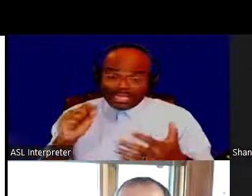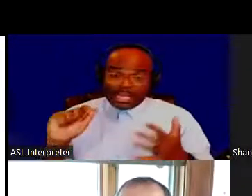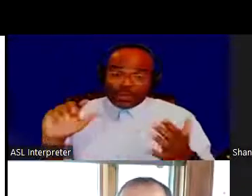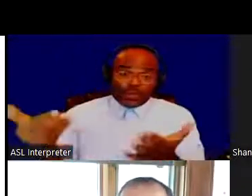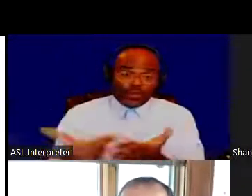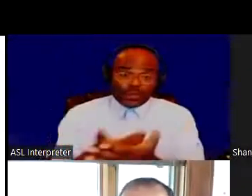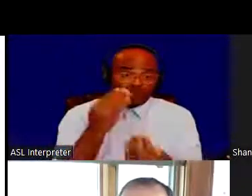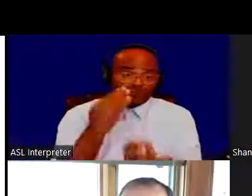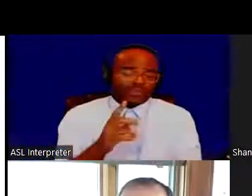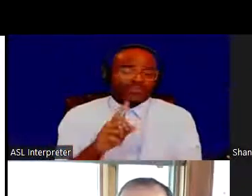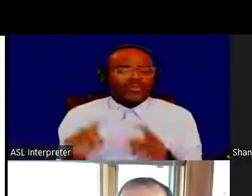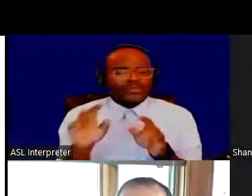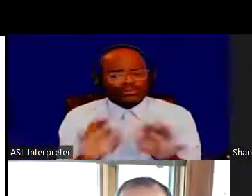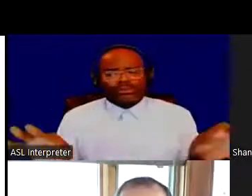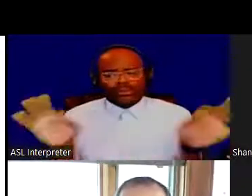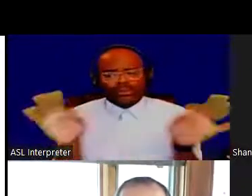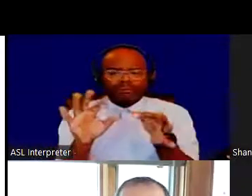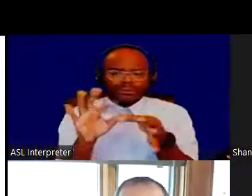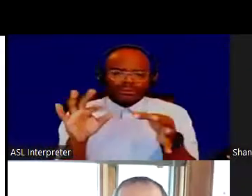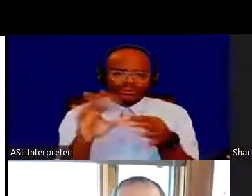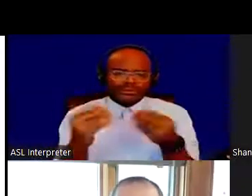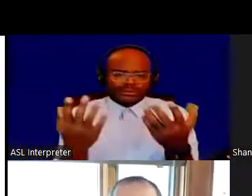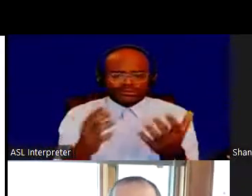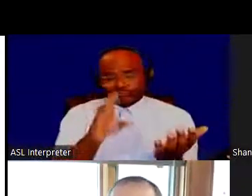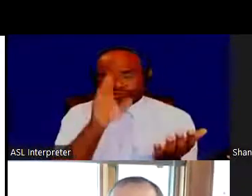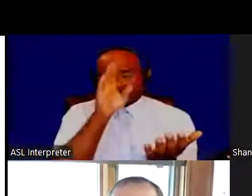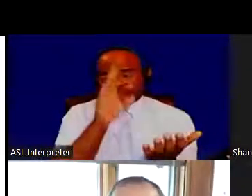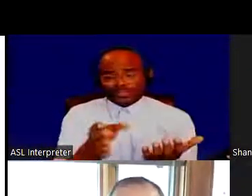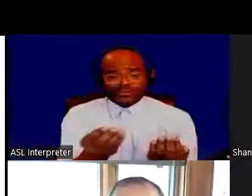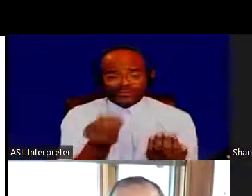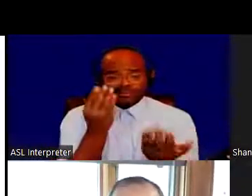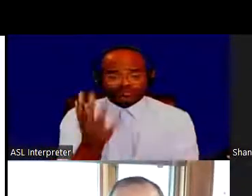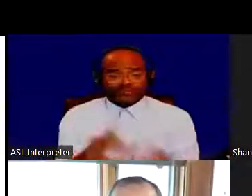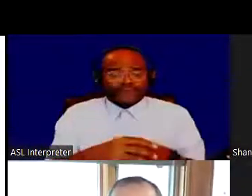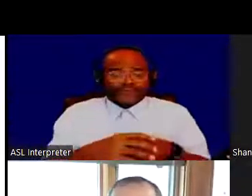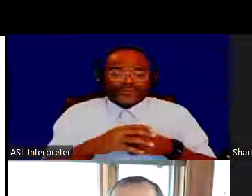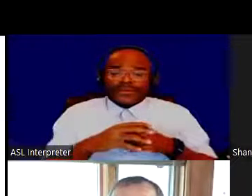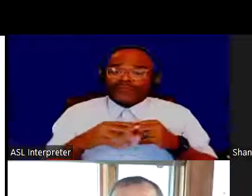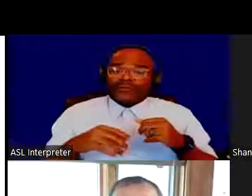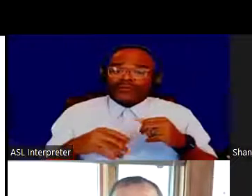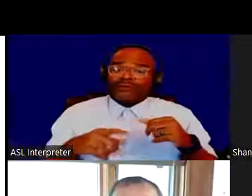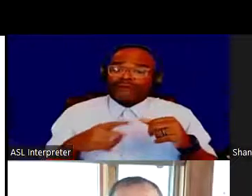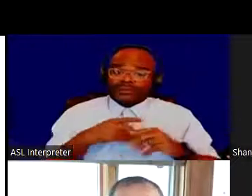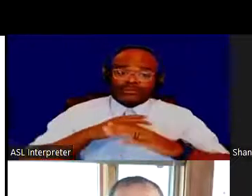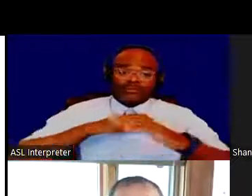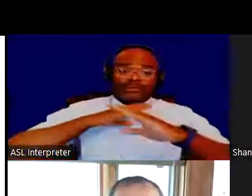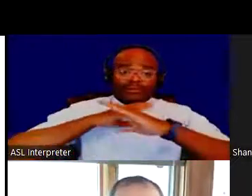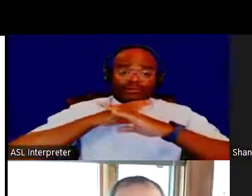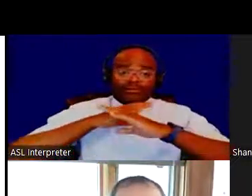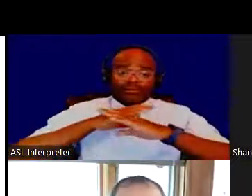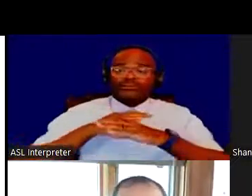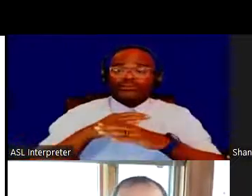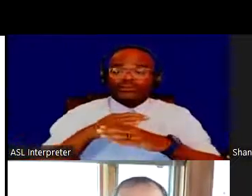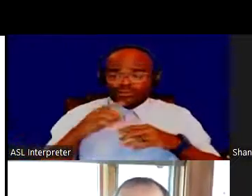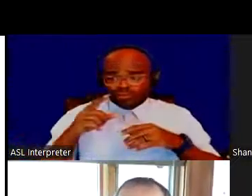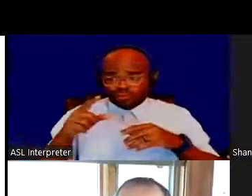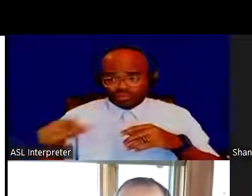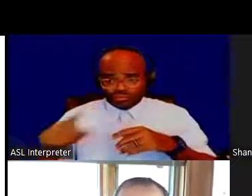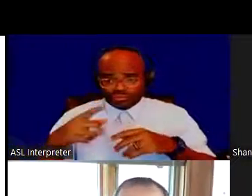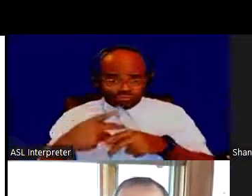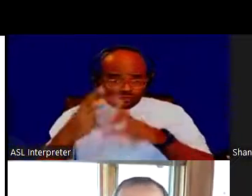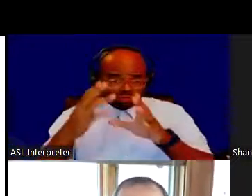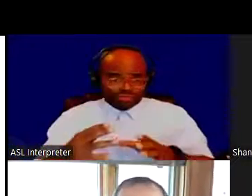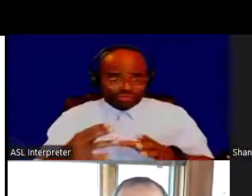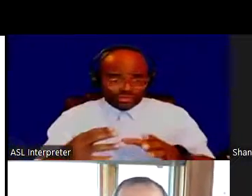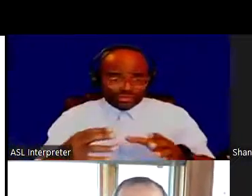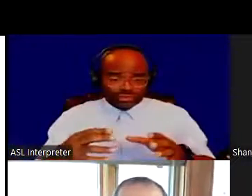to say some of this stuff plainly. The first barrier we can acknowledge, those of us especially who are producers of climate